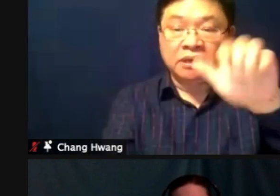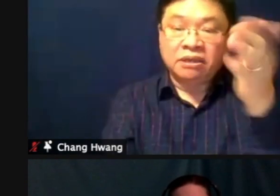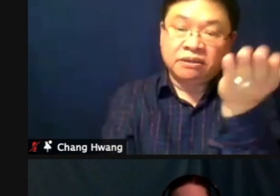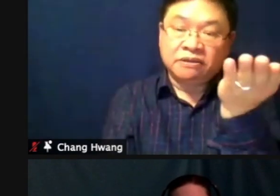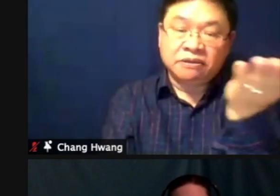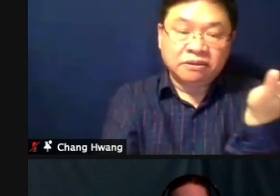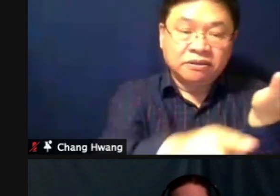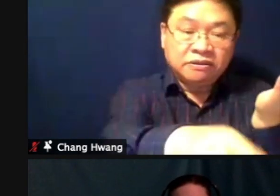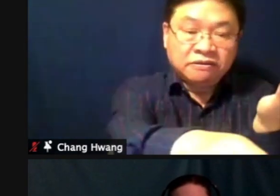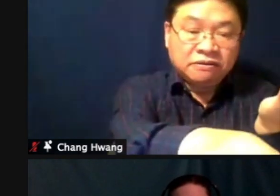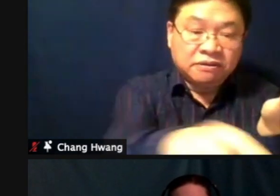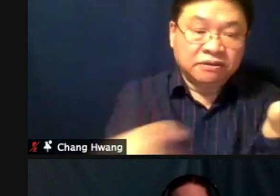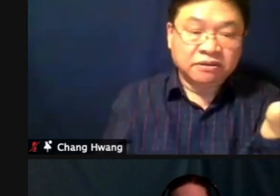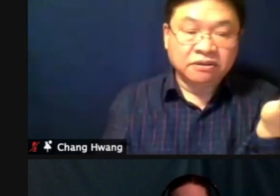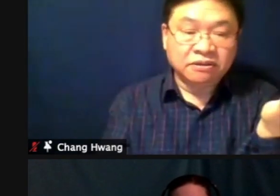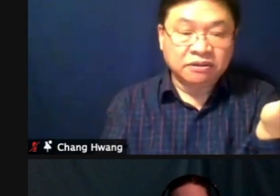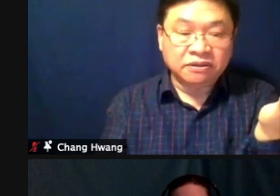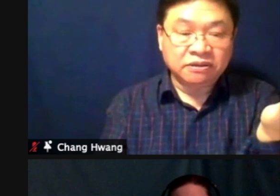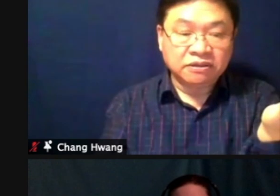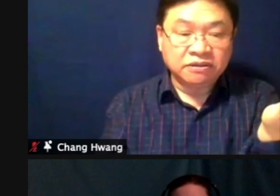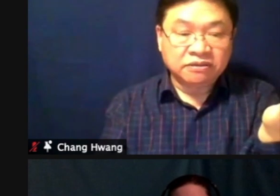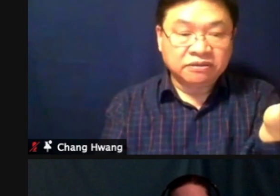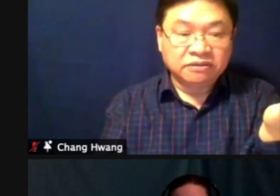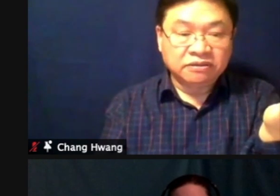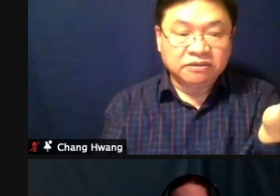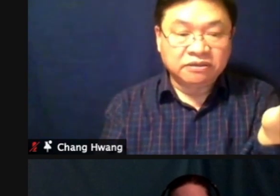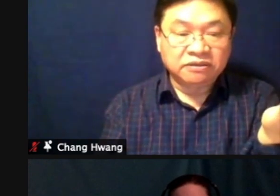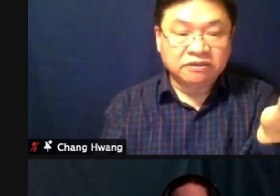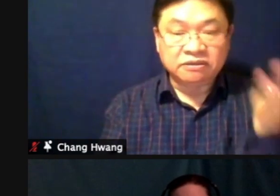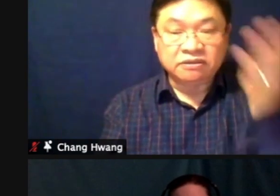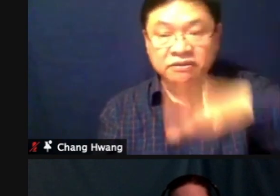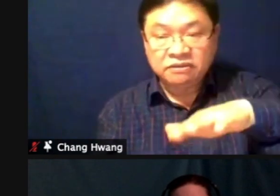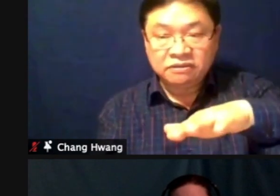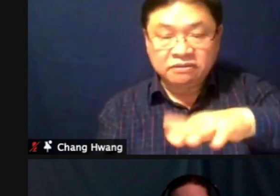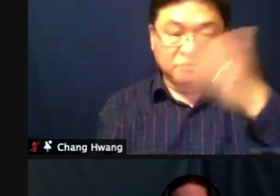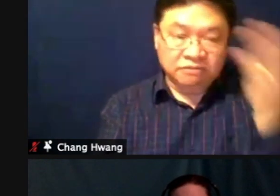And you see the A, and then you see another A that's upside down.